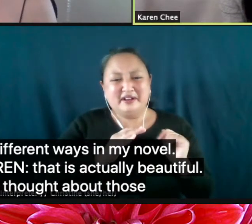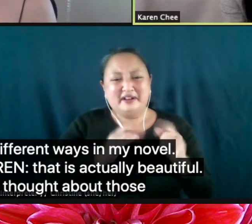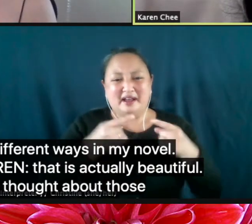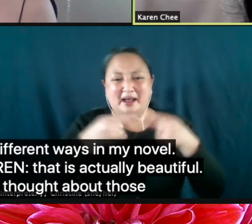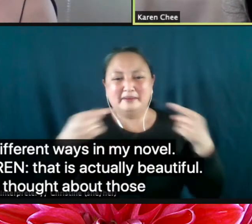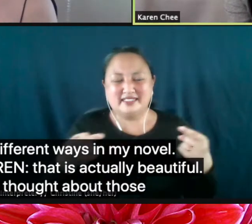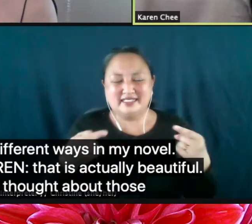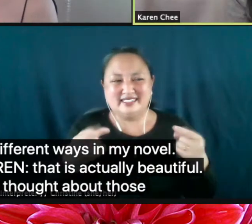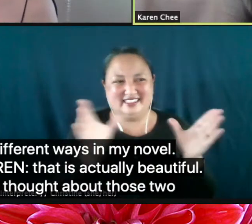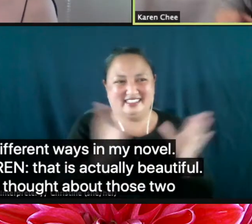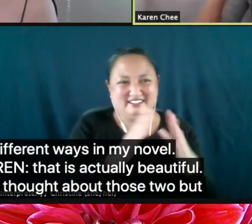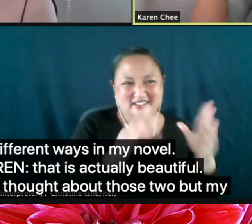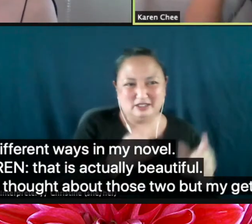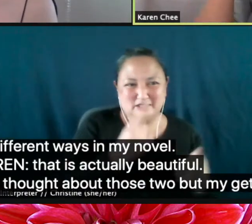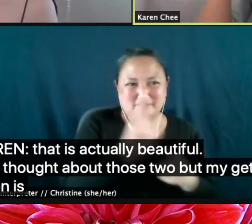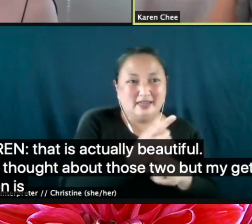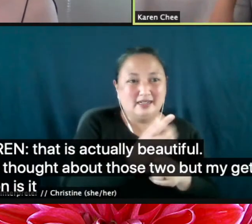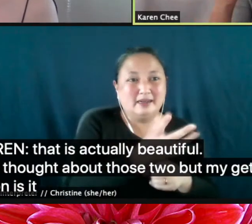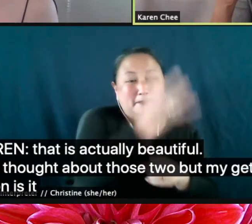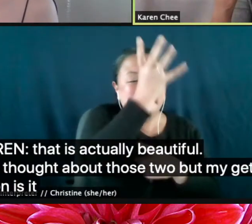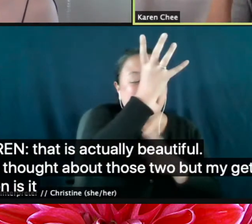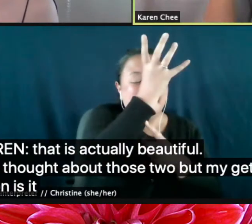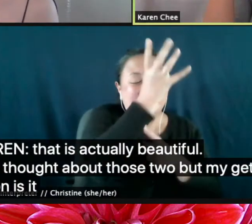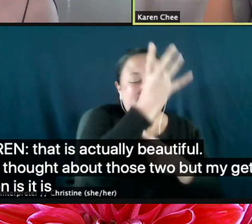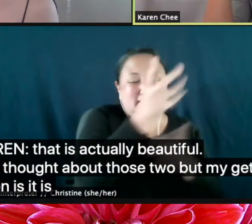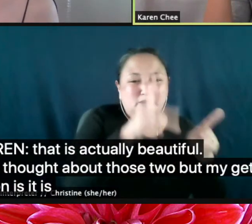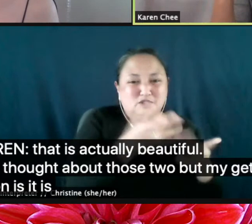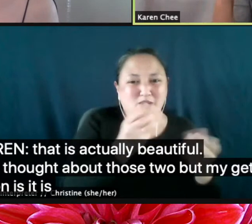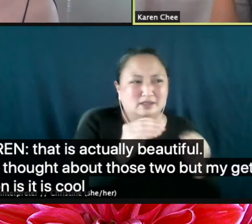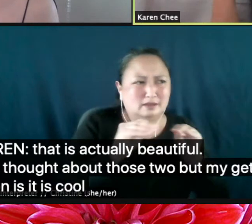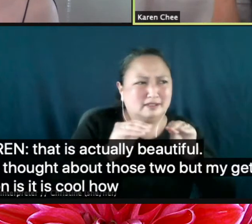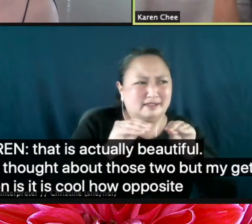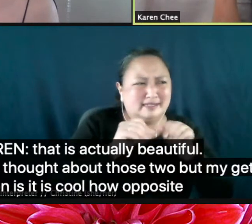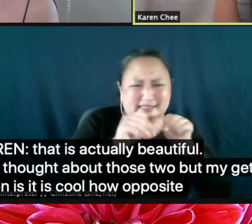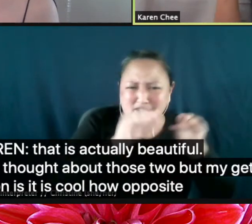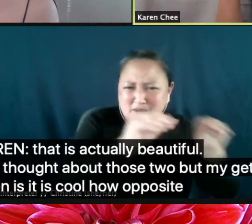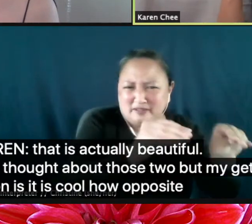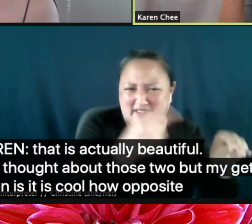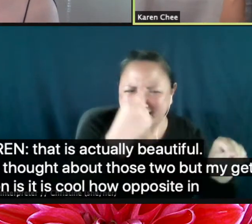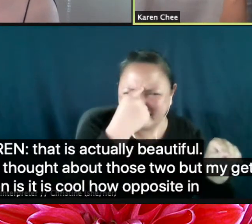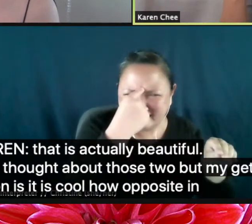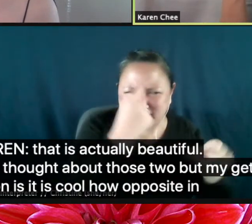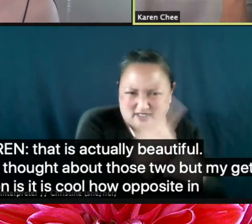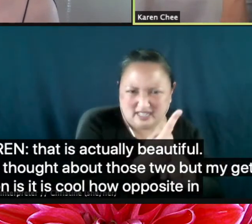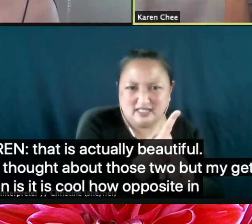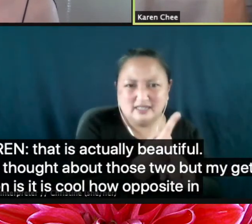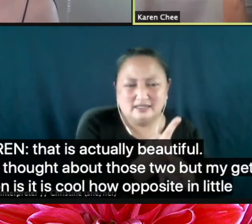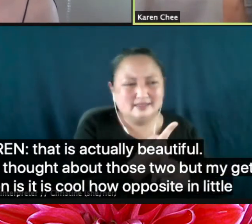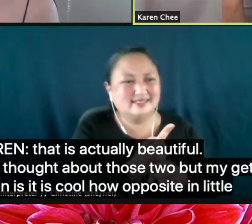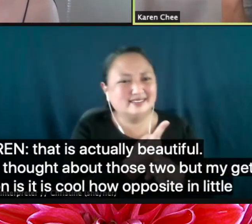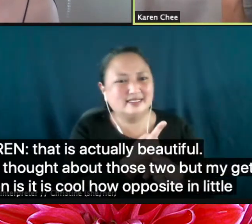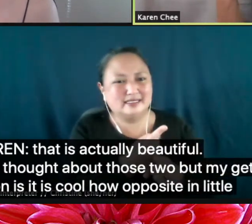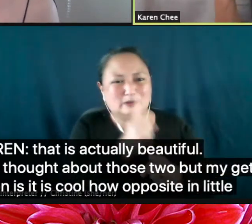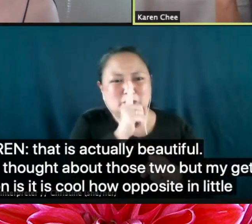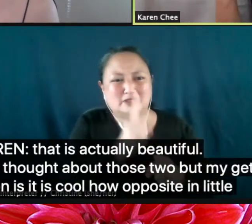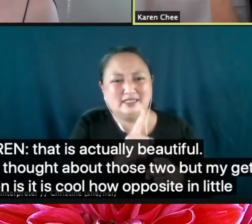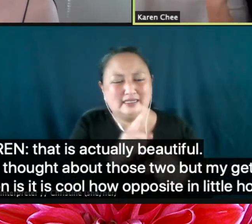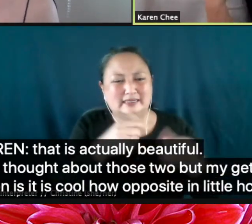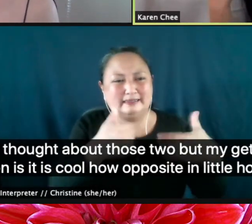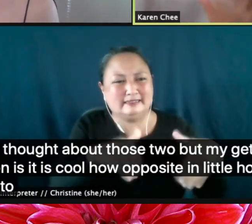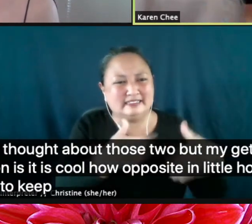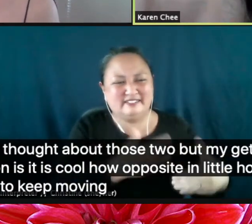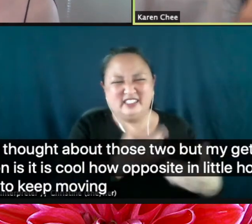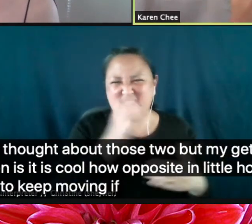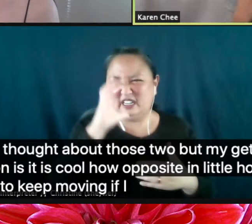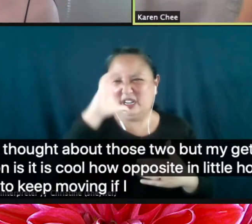in Little House, right? Pa is the person who's like wants to keep moving, if I remember correctly, which is kind of it's really, it feels